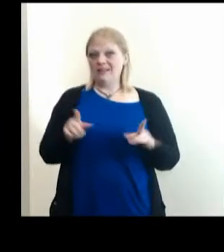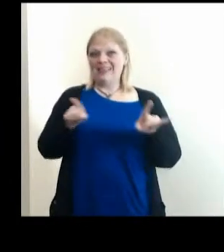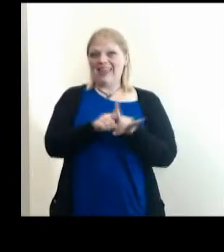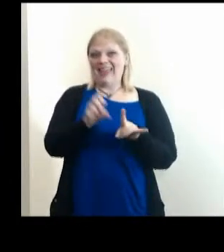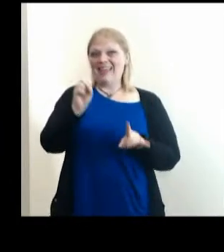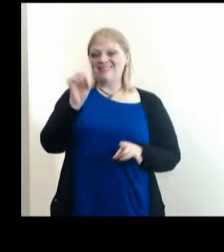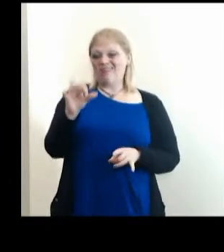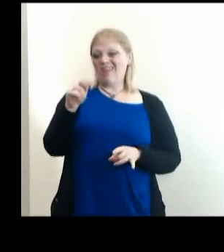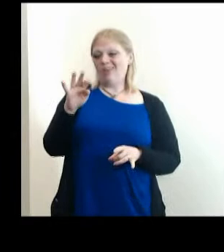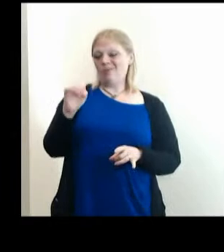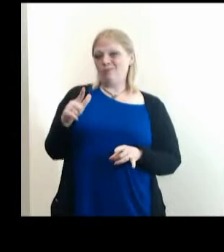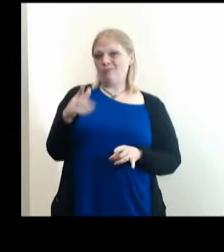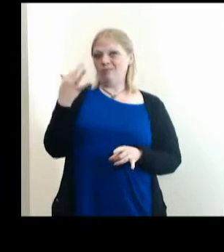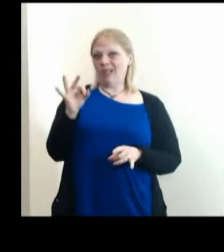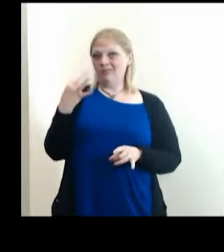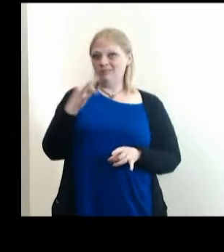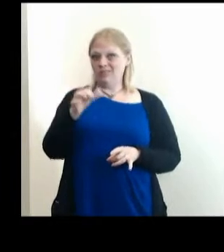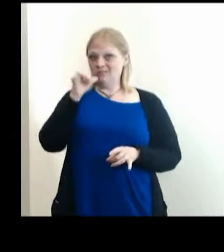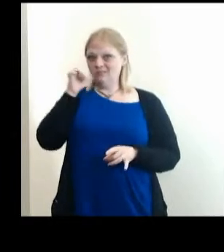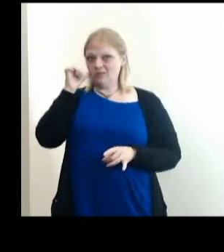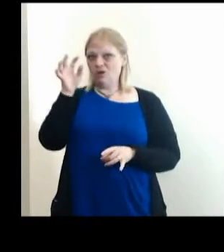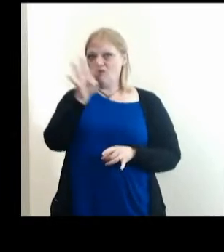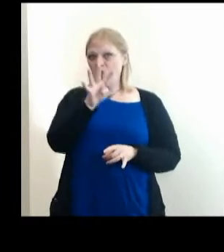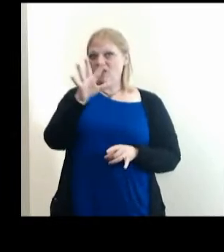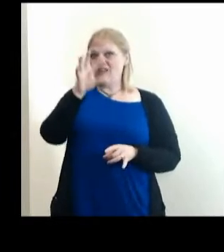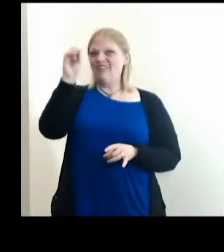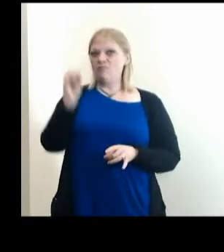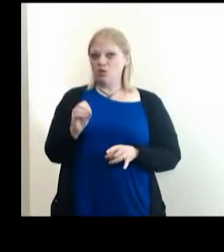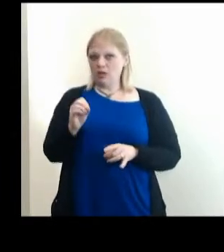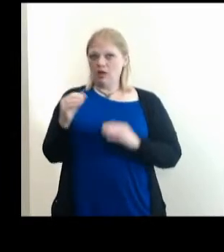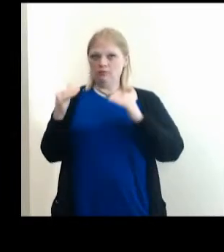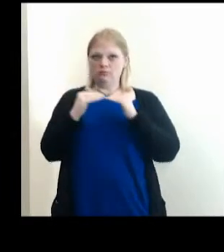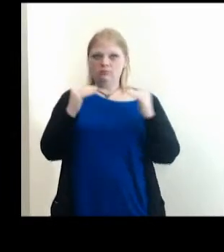April 19th, 45%, or that's